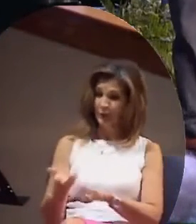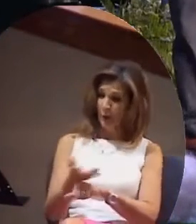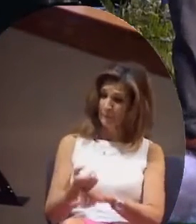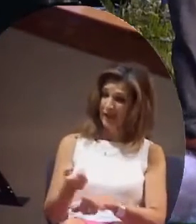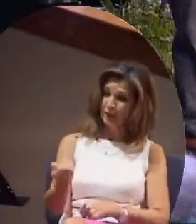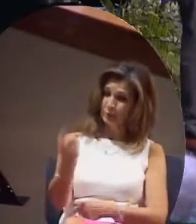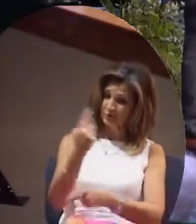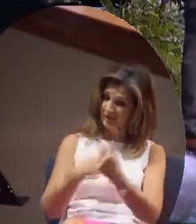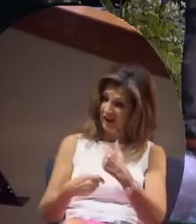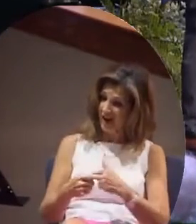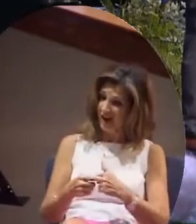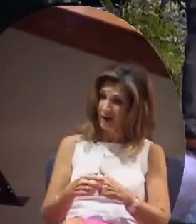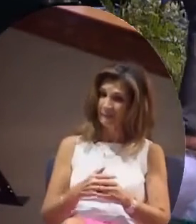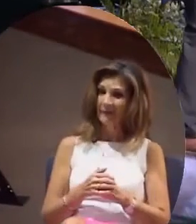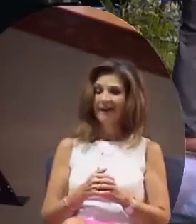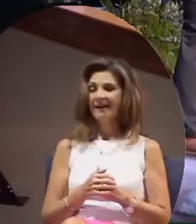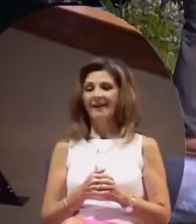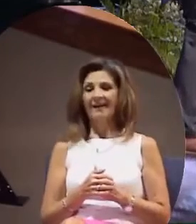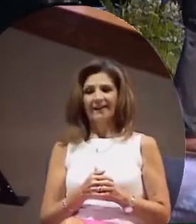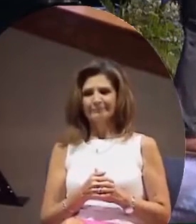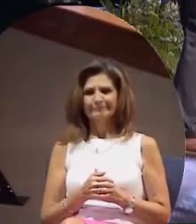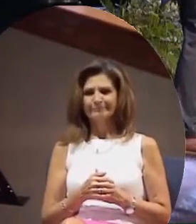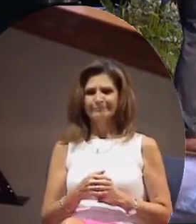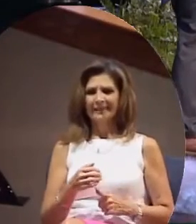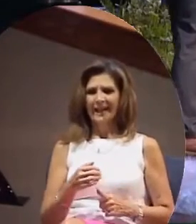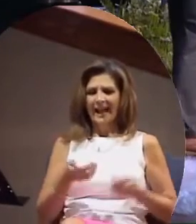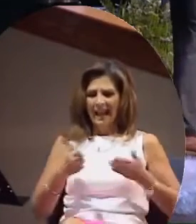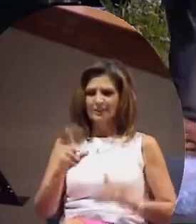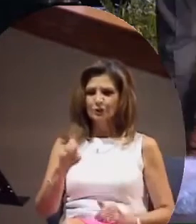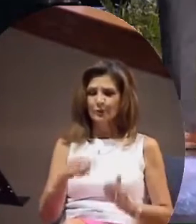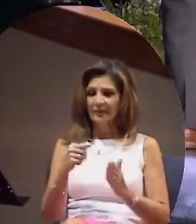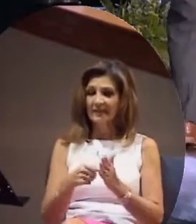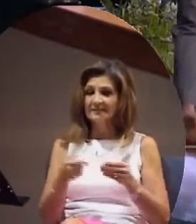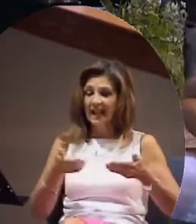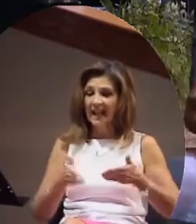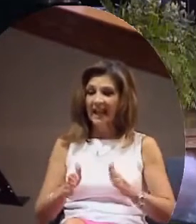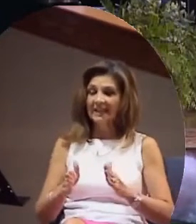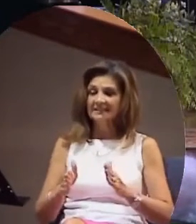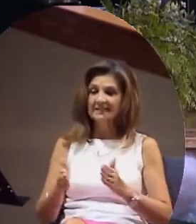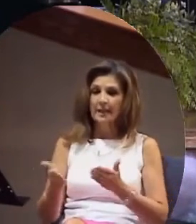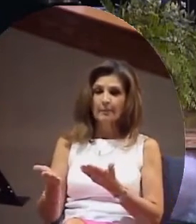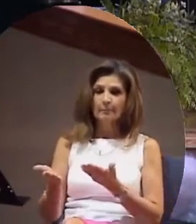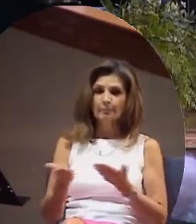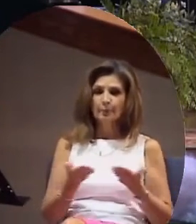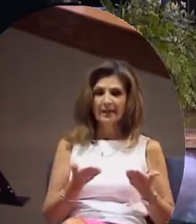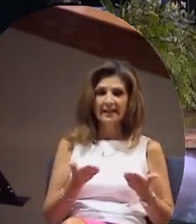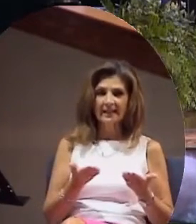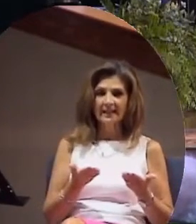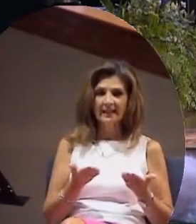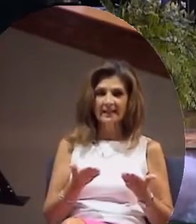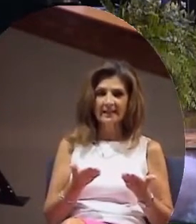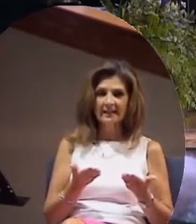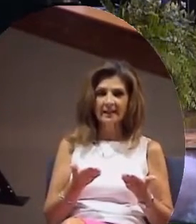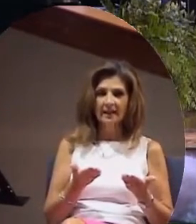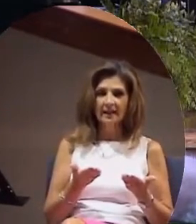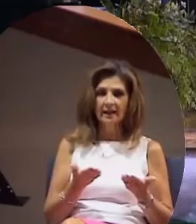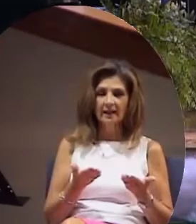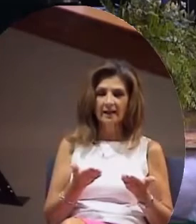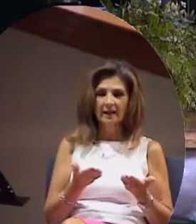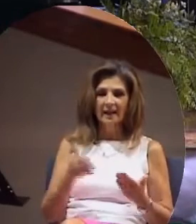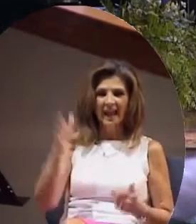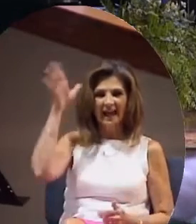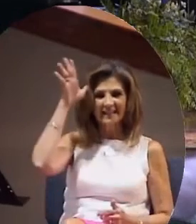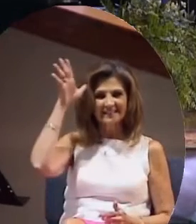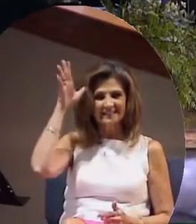for dinner, amen." And I said, "I tell you what, let's do. Let's bring them ladder stands and them lock-ons and put them in the